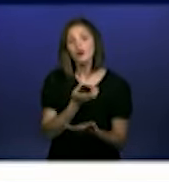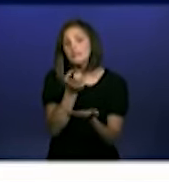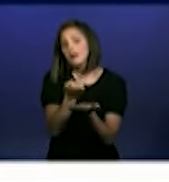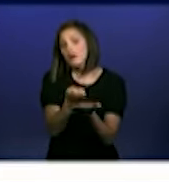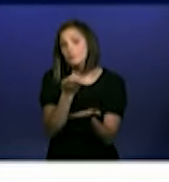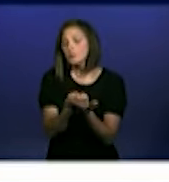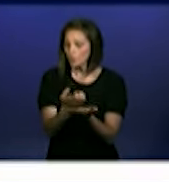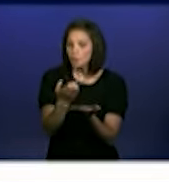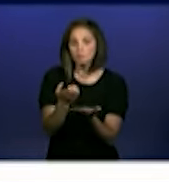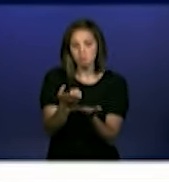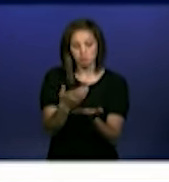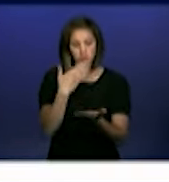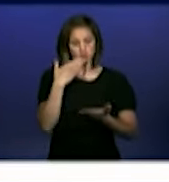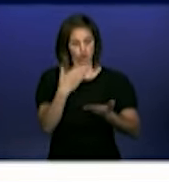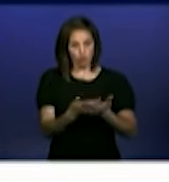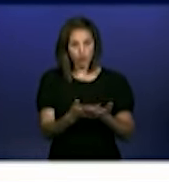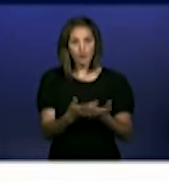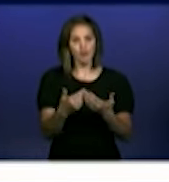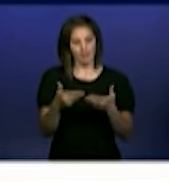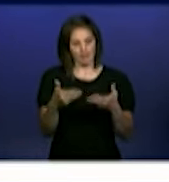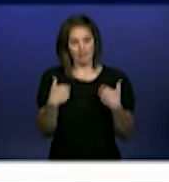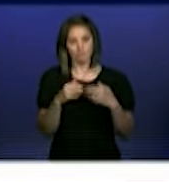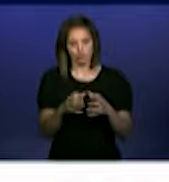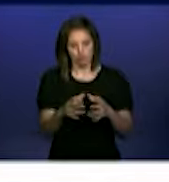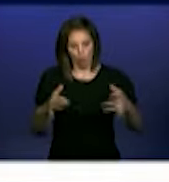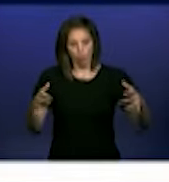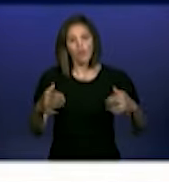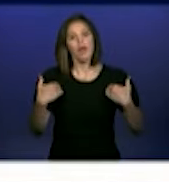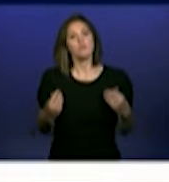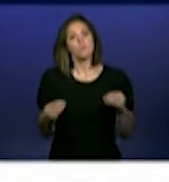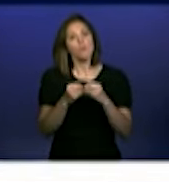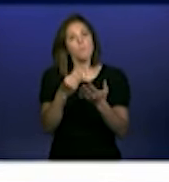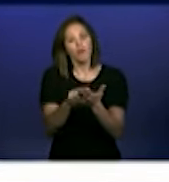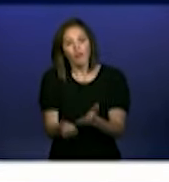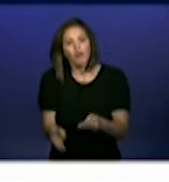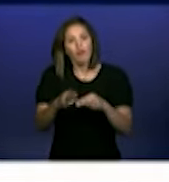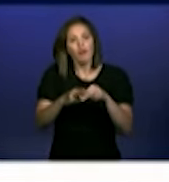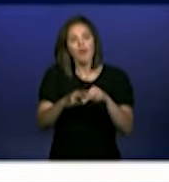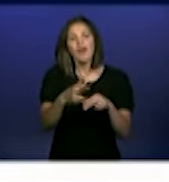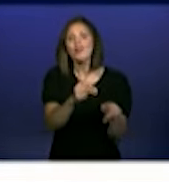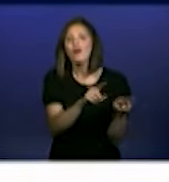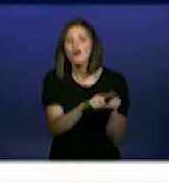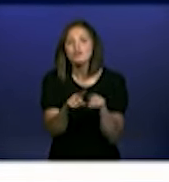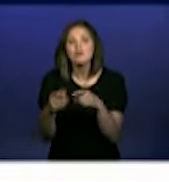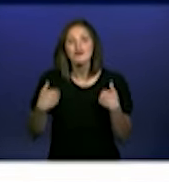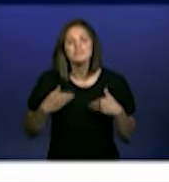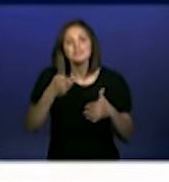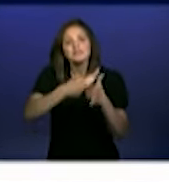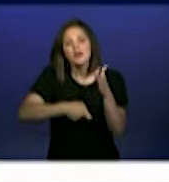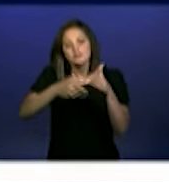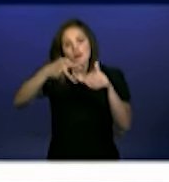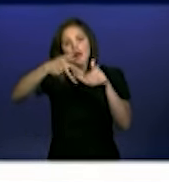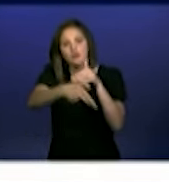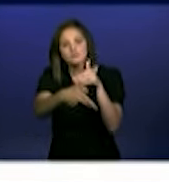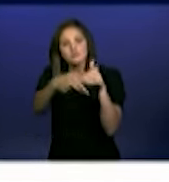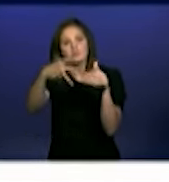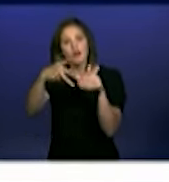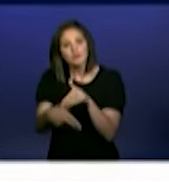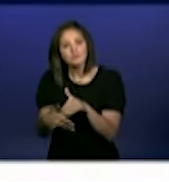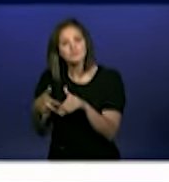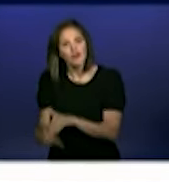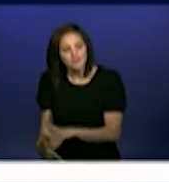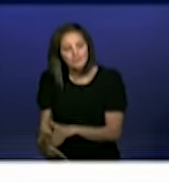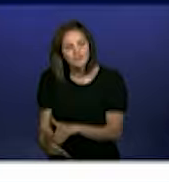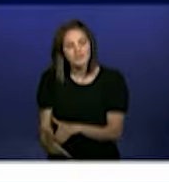just the ability to have growth in revenues, but provide tax cuts over and over and over again. You know, if we want to get